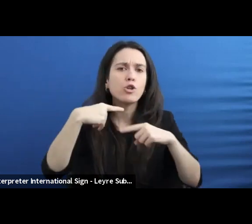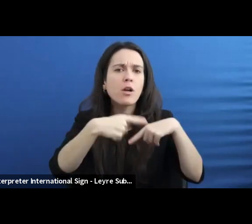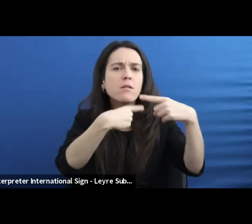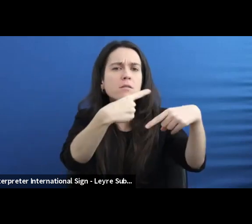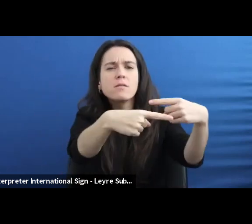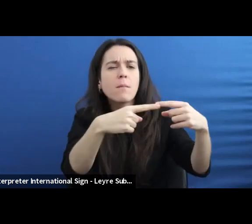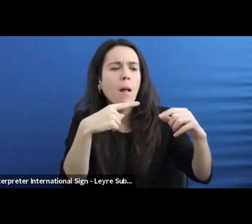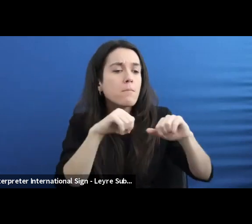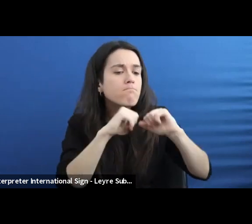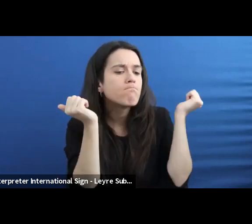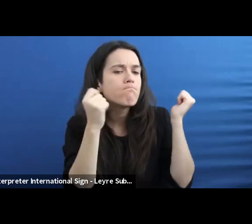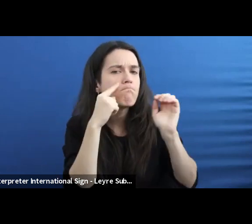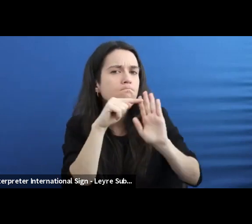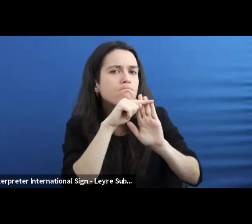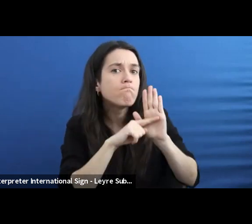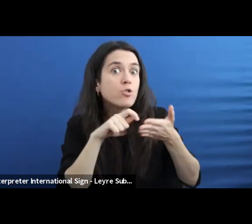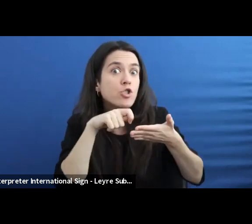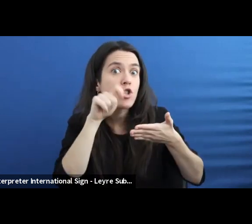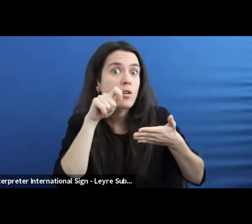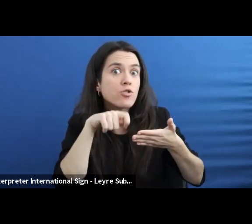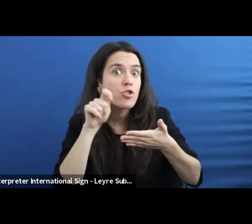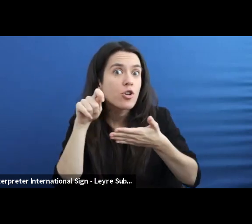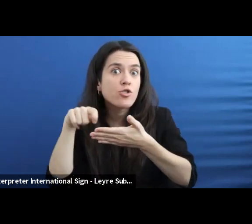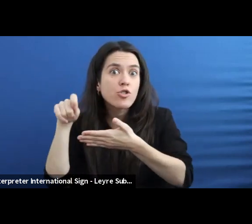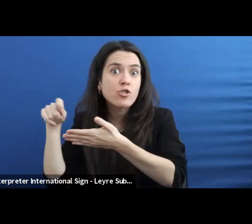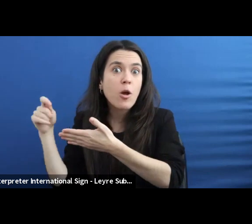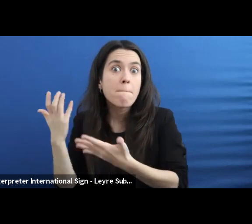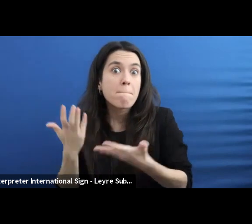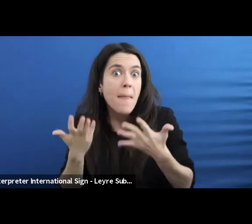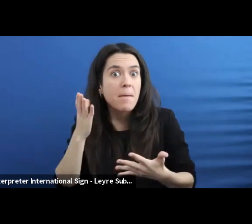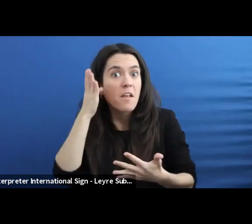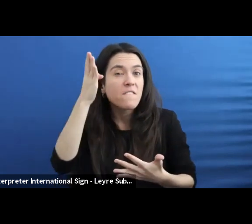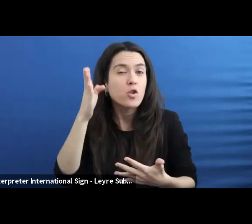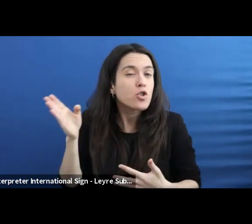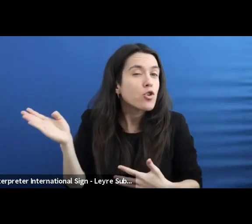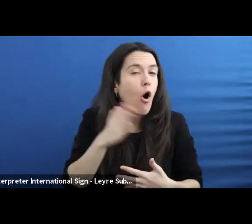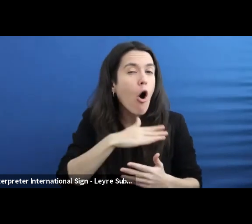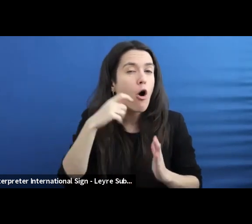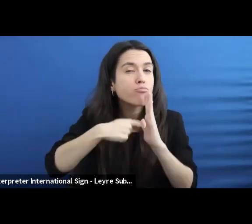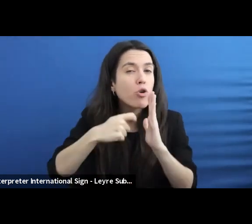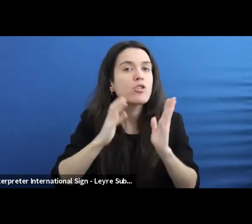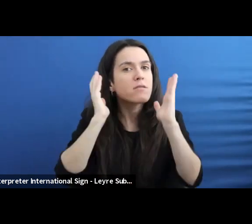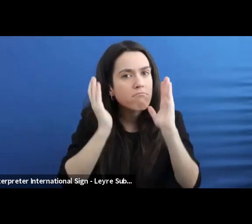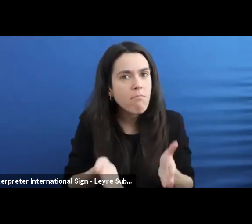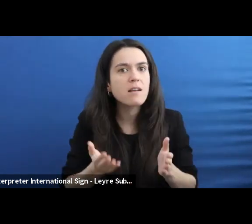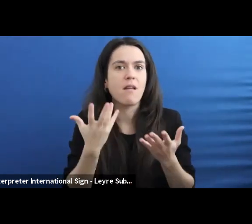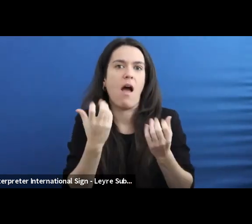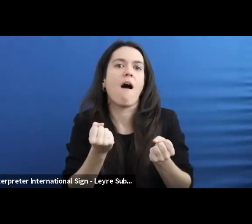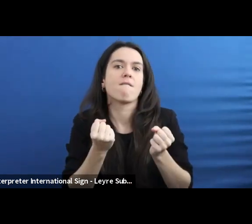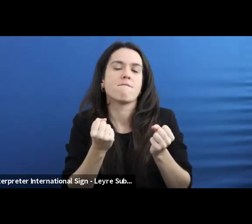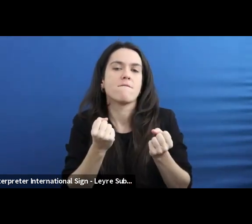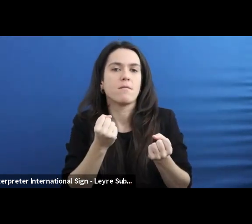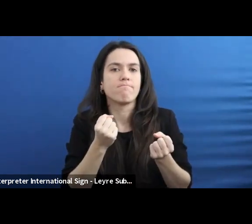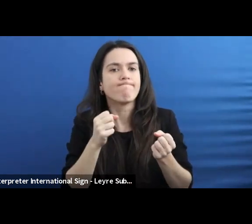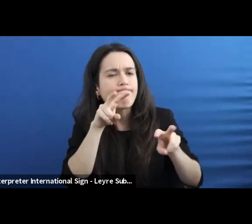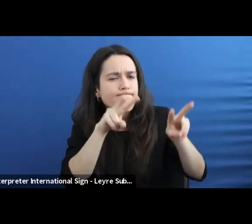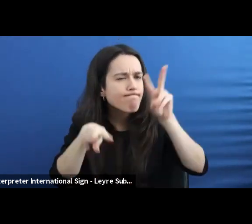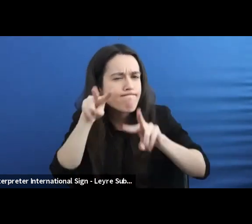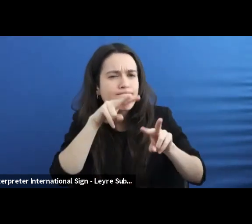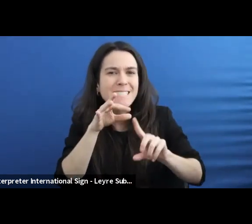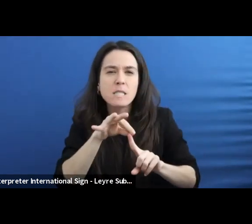or eventually all projects funded by the foundation would have to be the requirement of carbon footprinting and develop specific goals